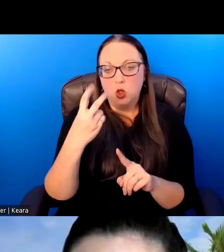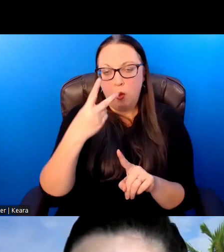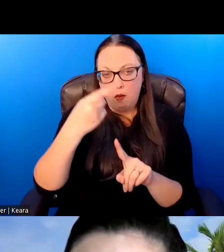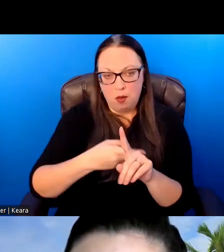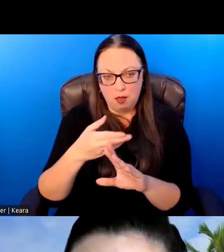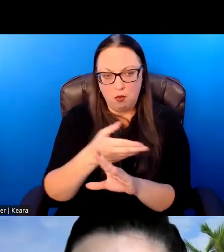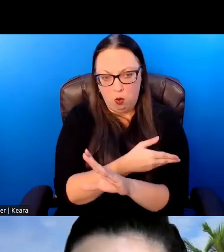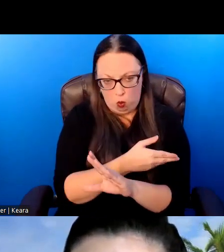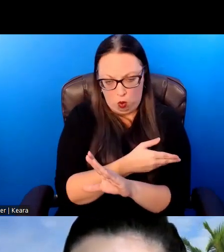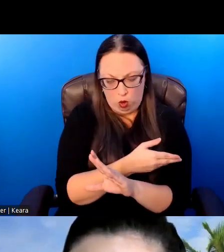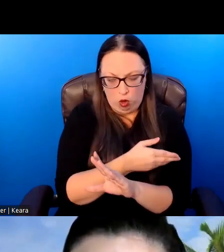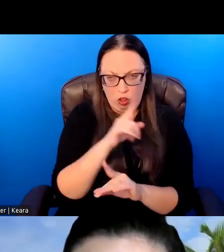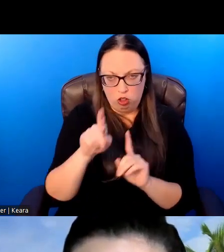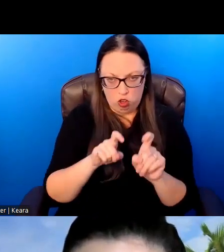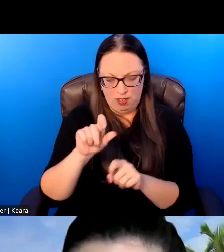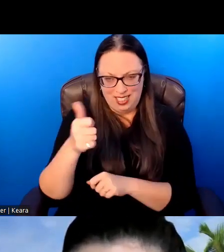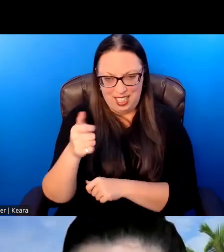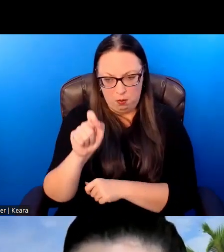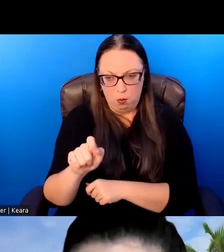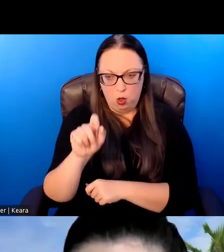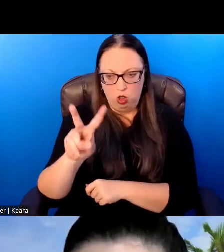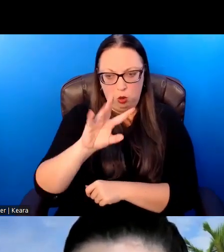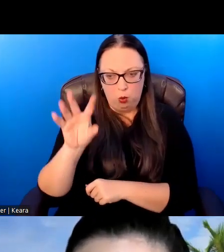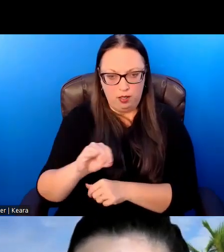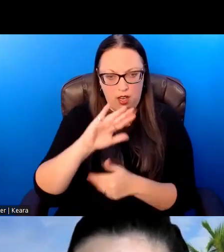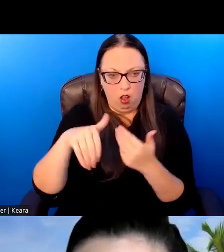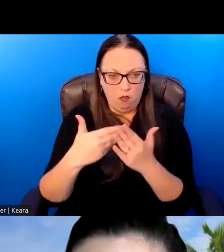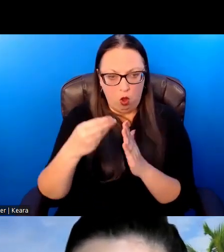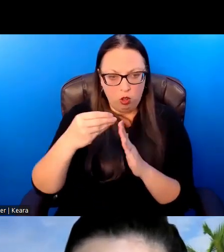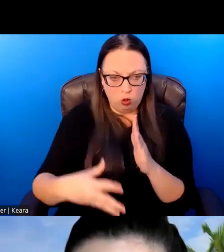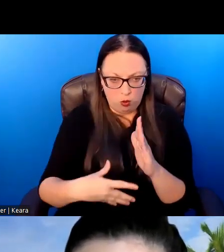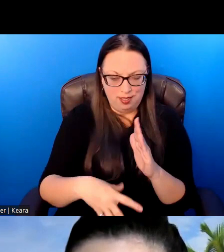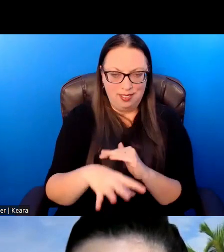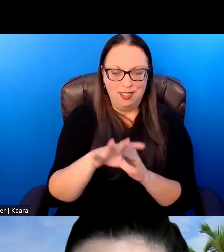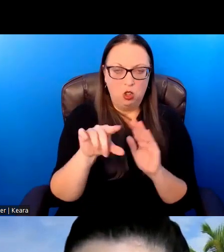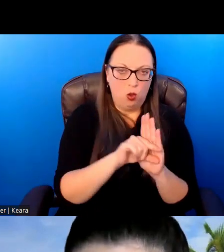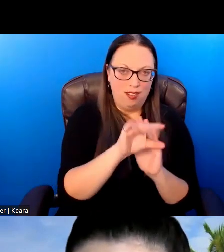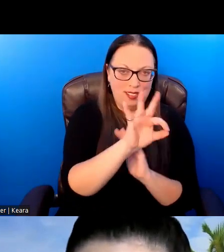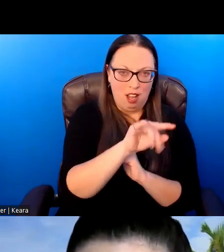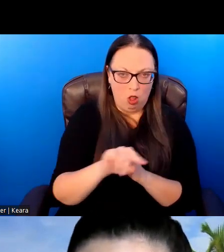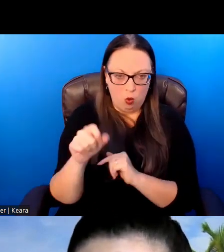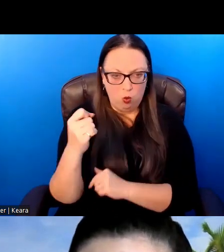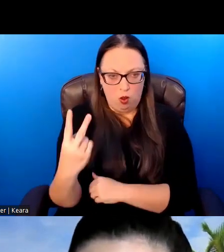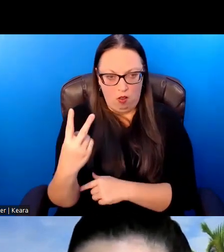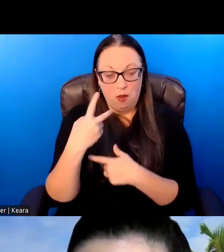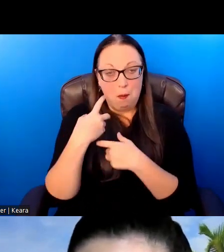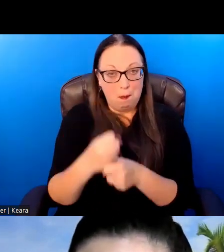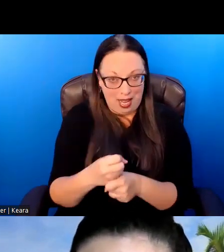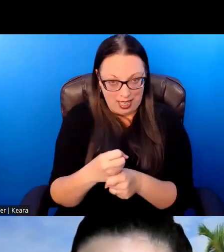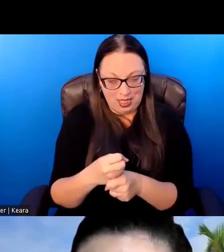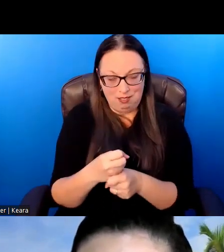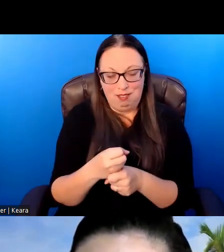survey, 10.2% of all Montana students in grades 9 through 12 had made a suicide